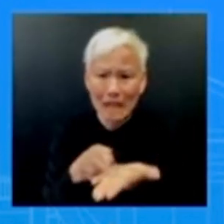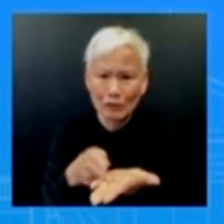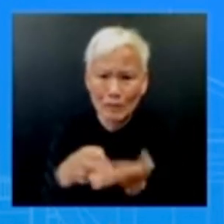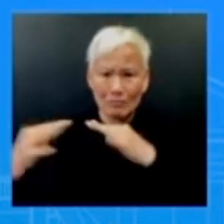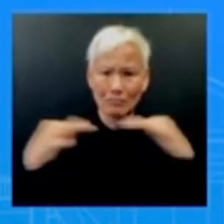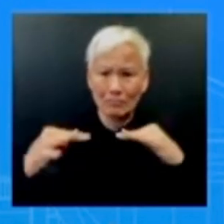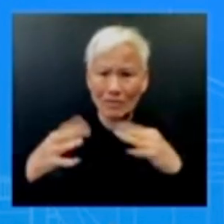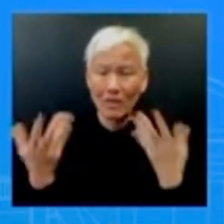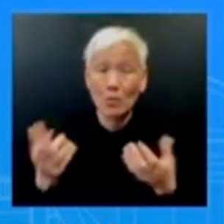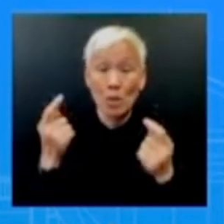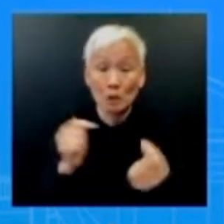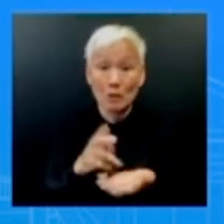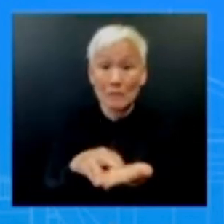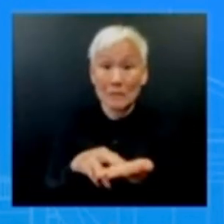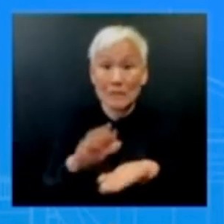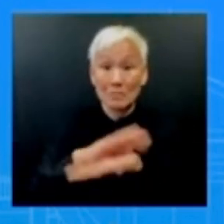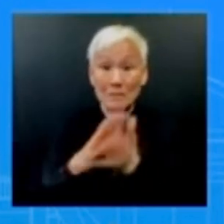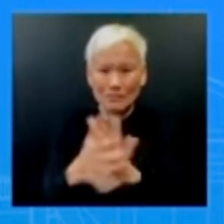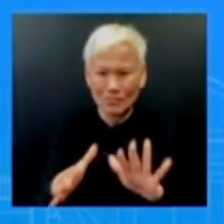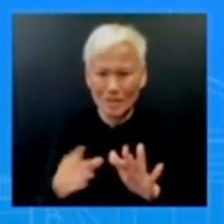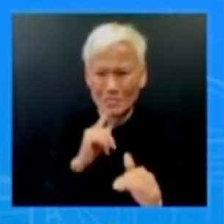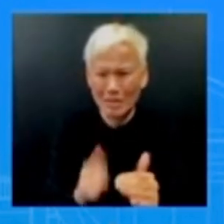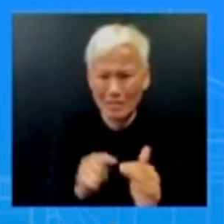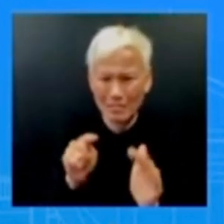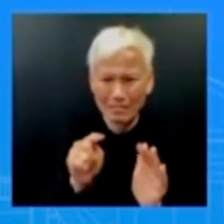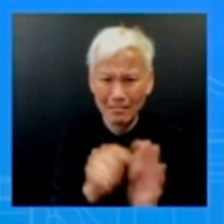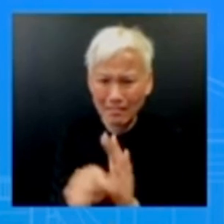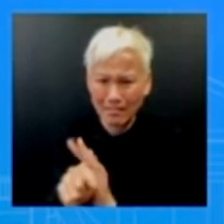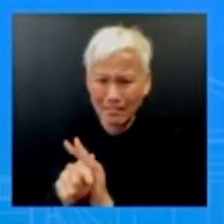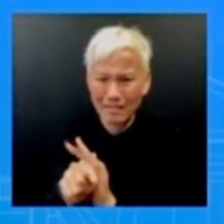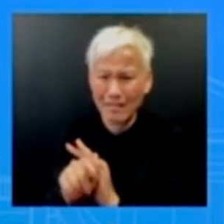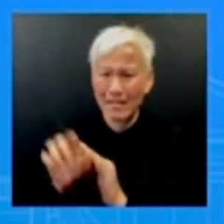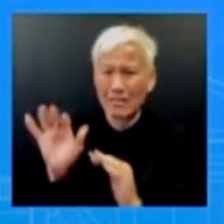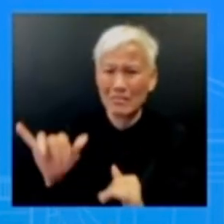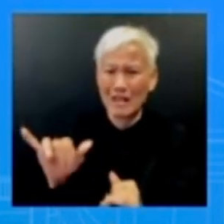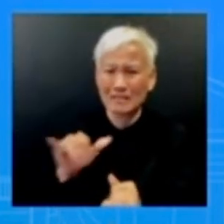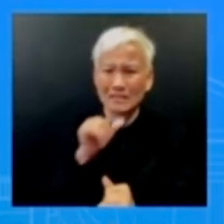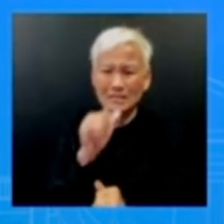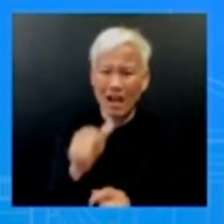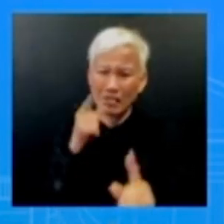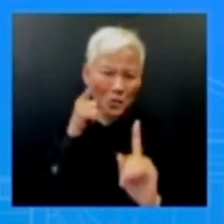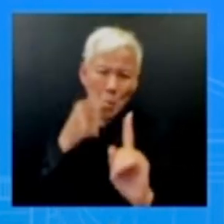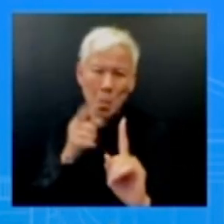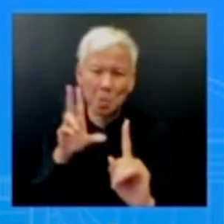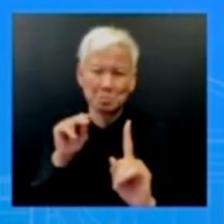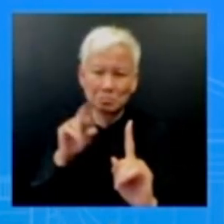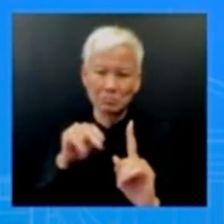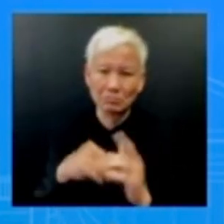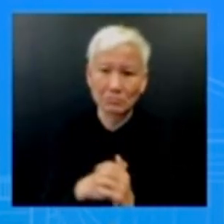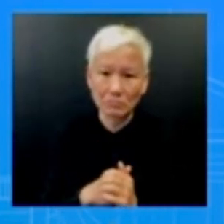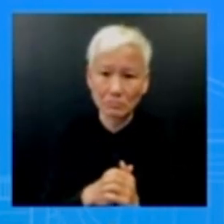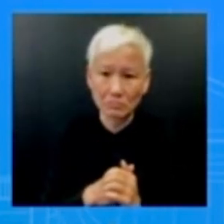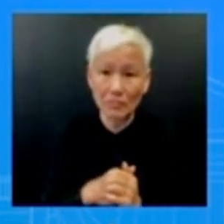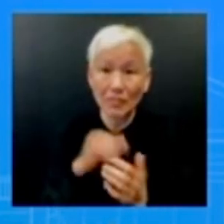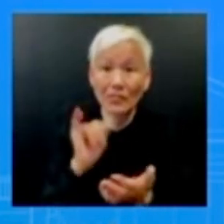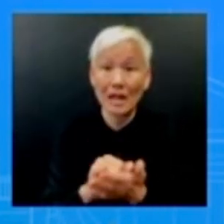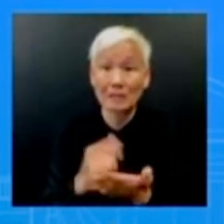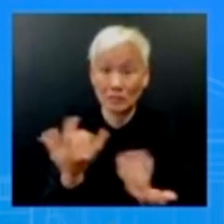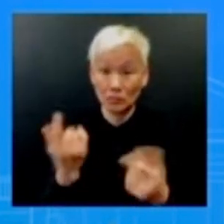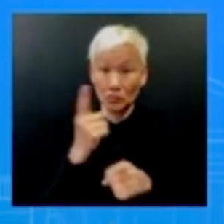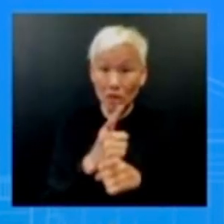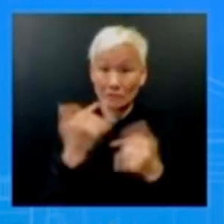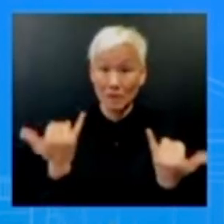inconsistent with that goal. Alex, when is the right time for a ceasefire? Alex, thank you, Corinne.